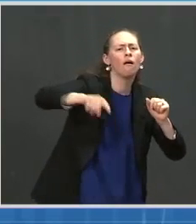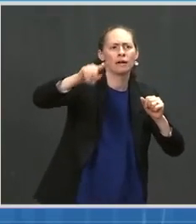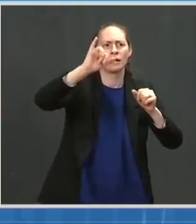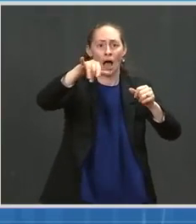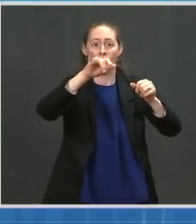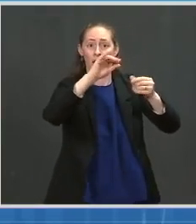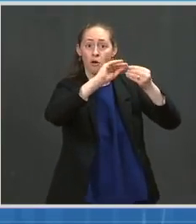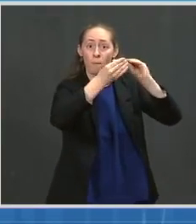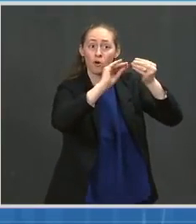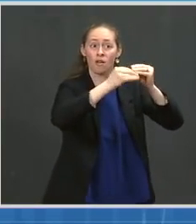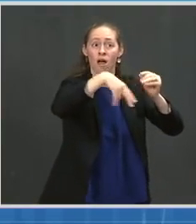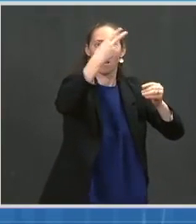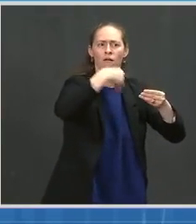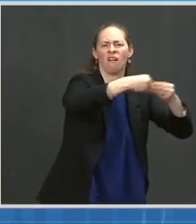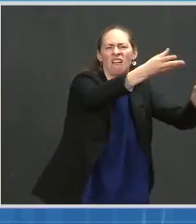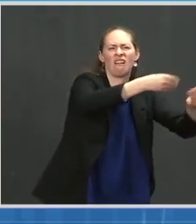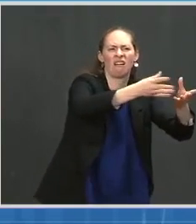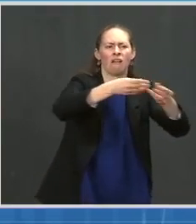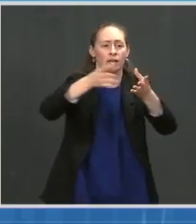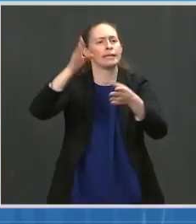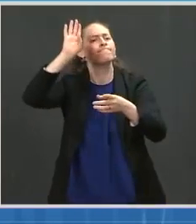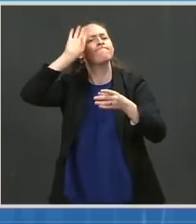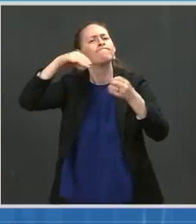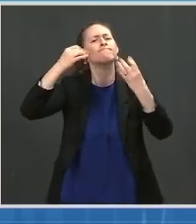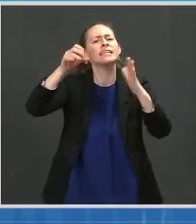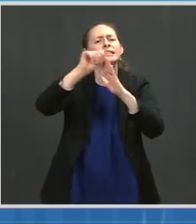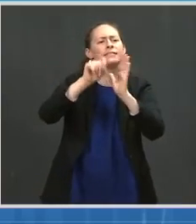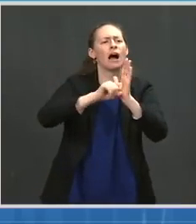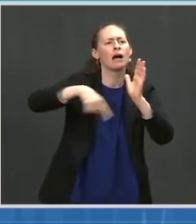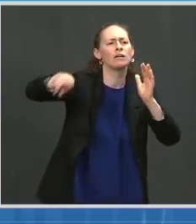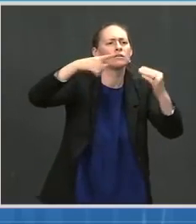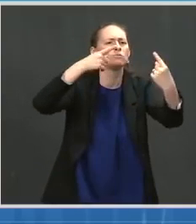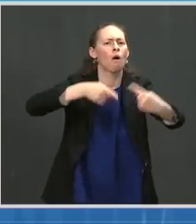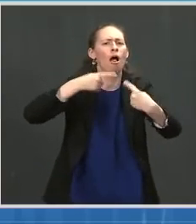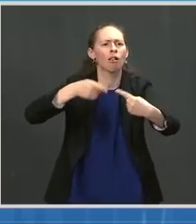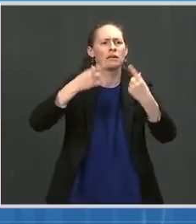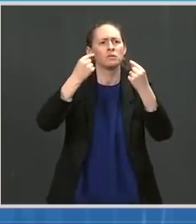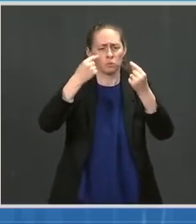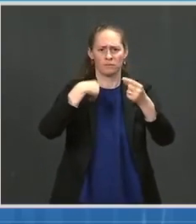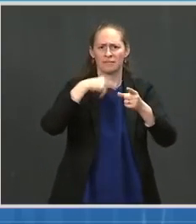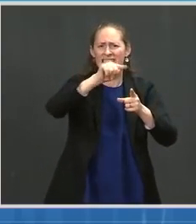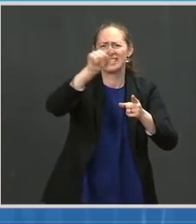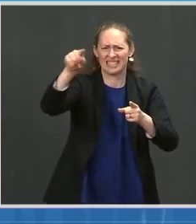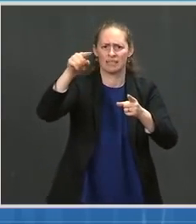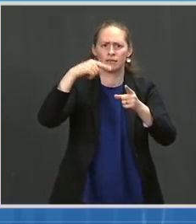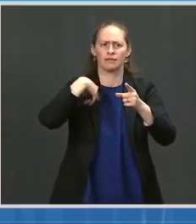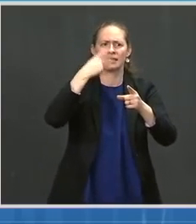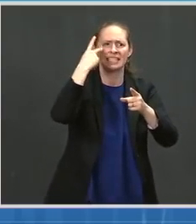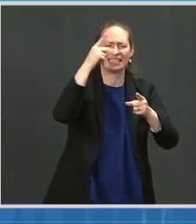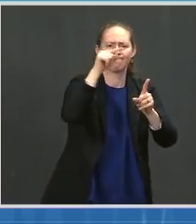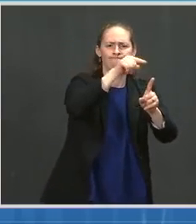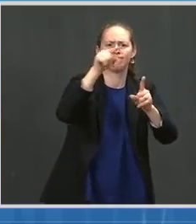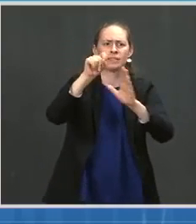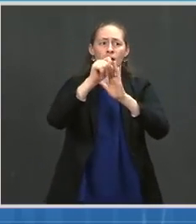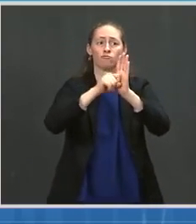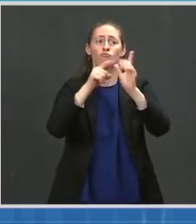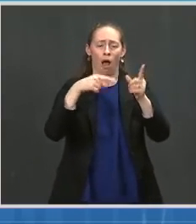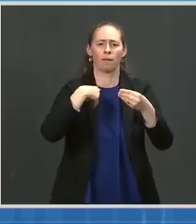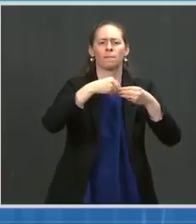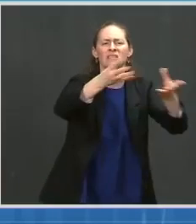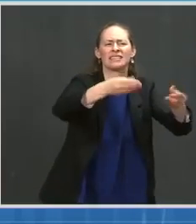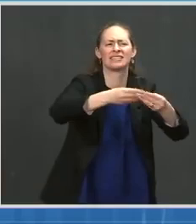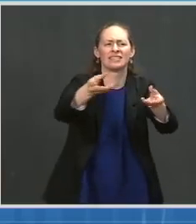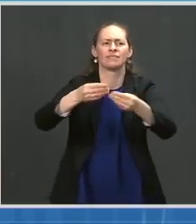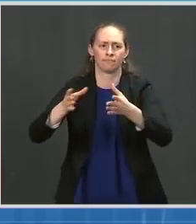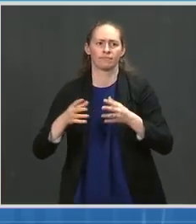states, and we want to do all we can to help those states. And that's why we're working with states to make sure that every dose that they